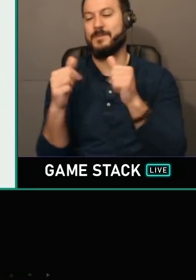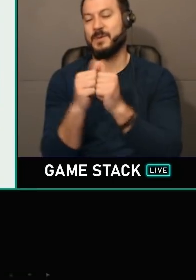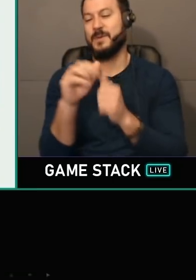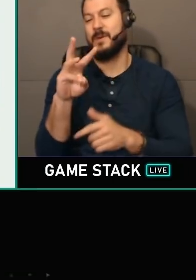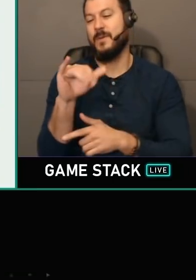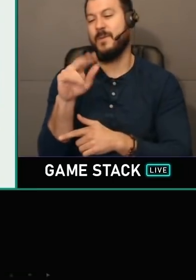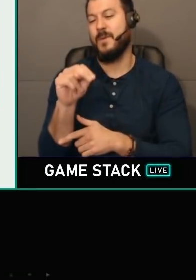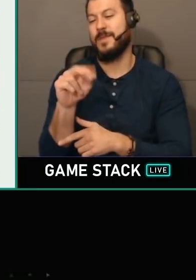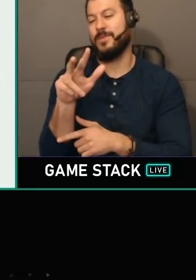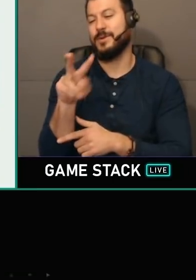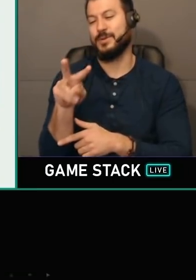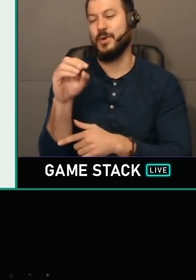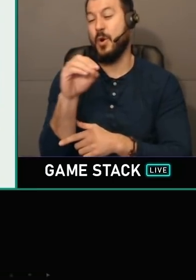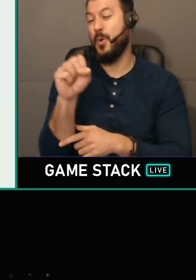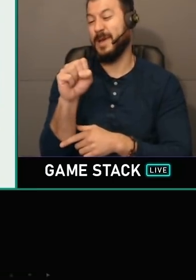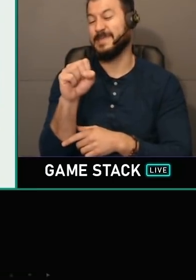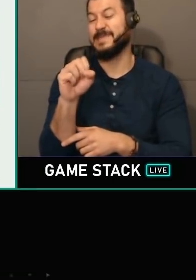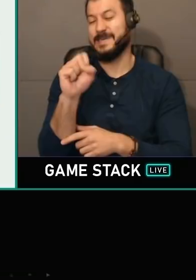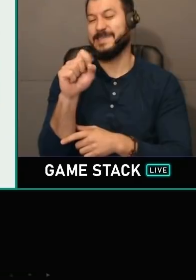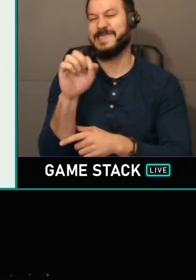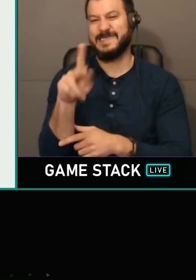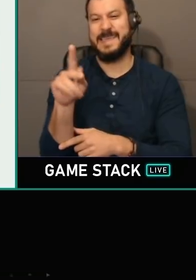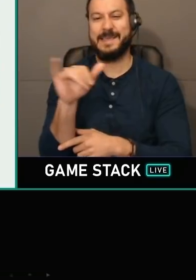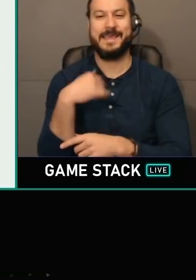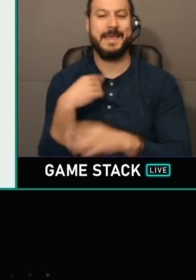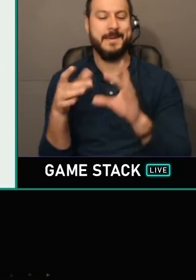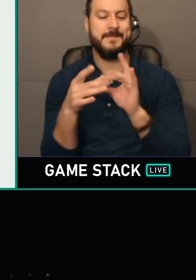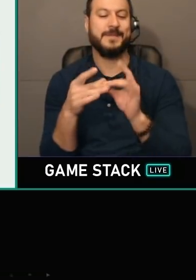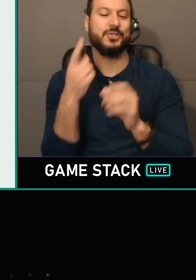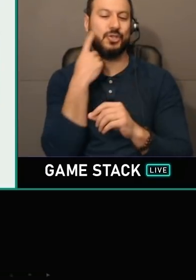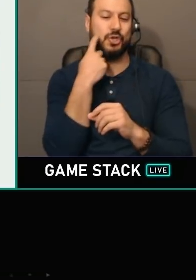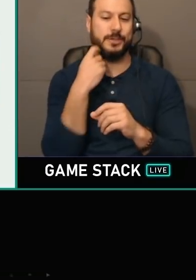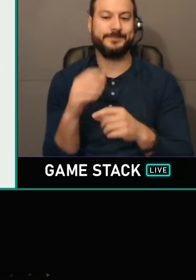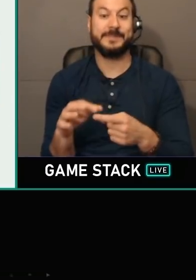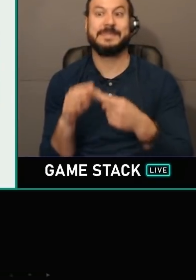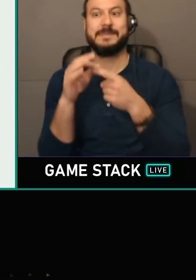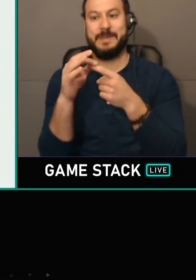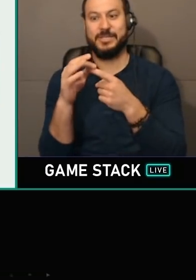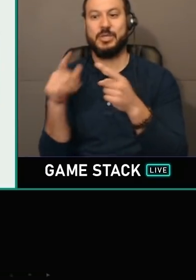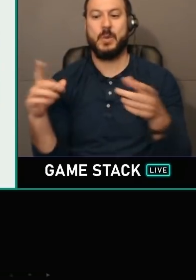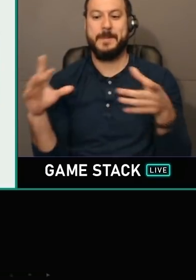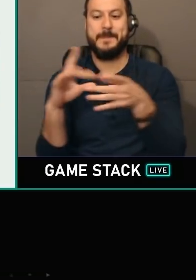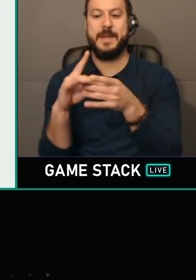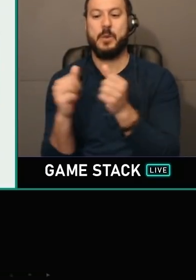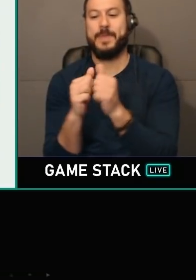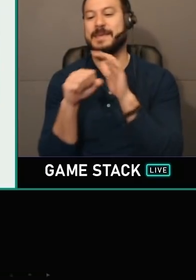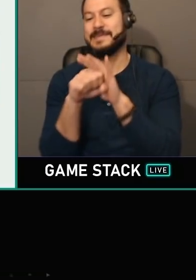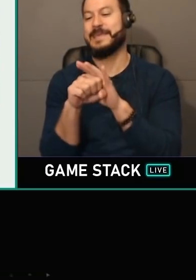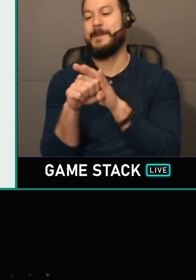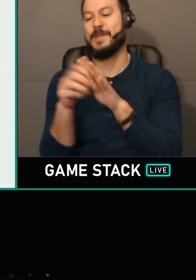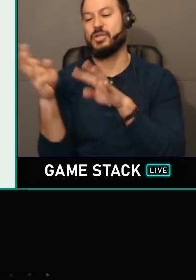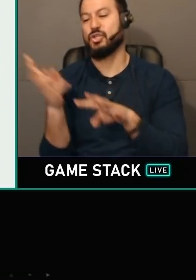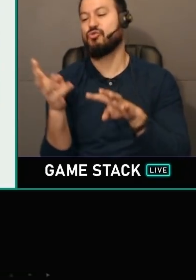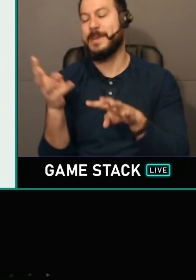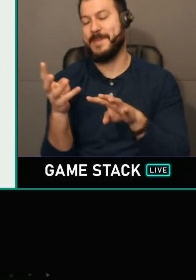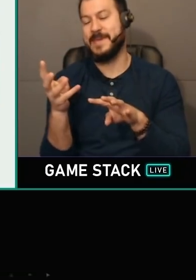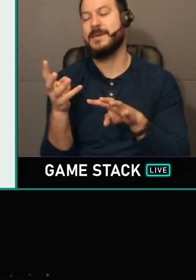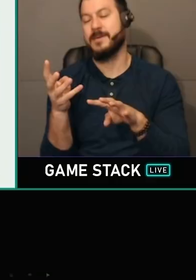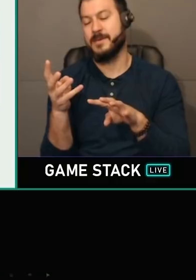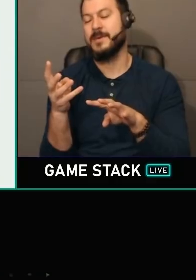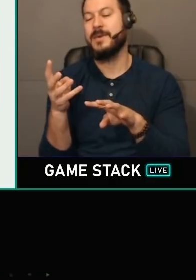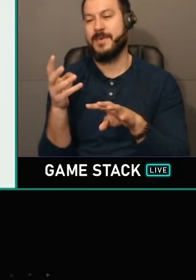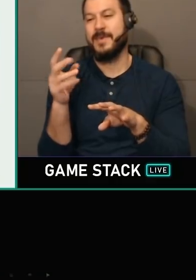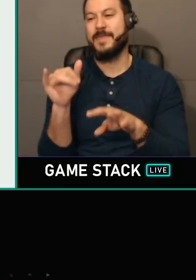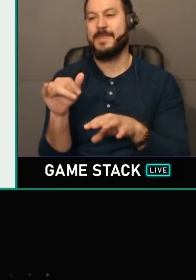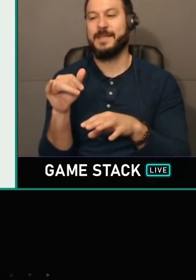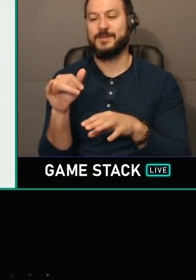I/O stack, as I mentioned earlier. Especially when paired with sampler feedback streaming, the drive needs